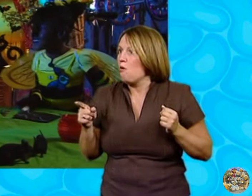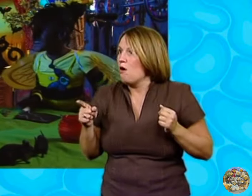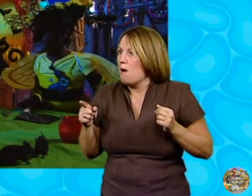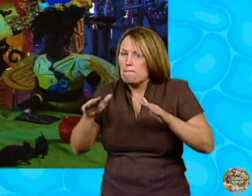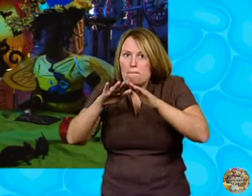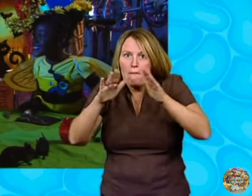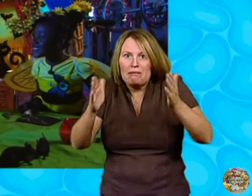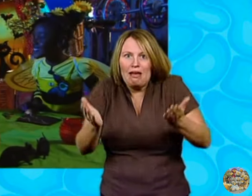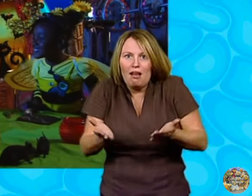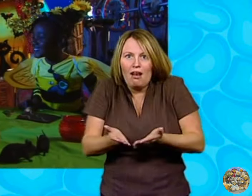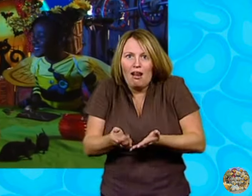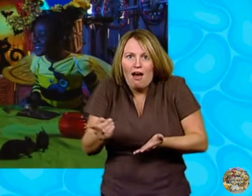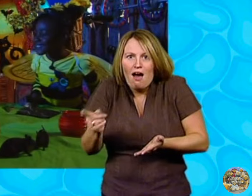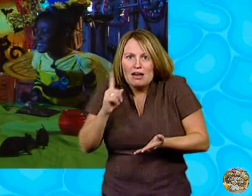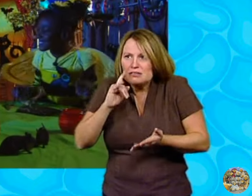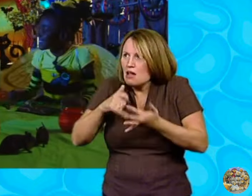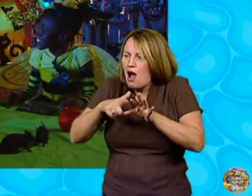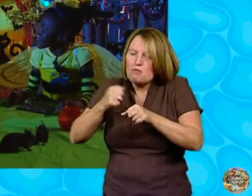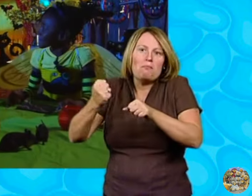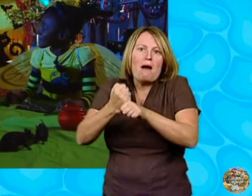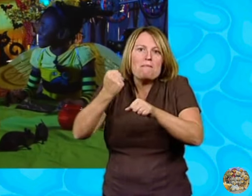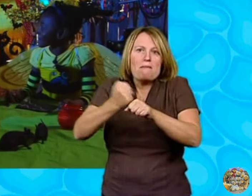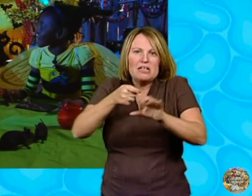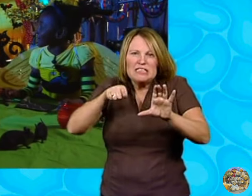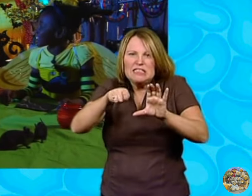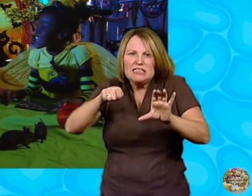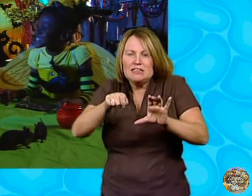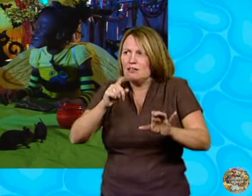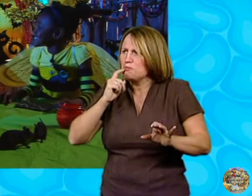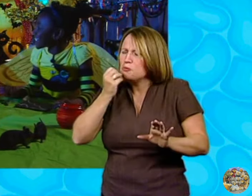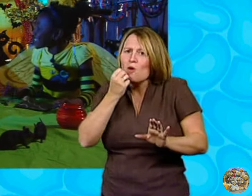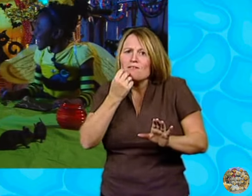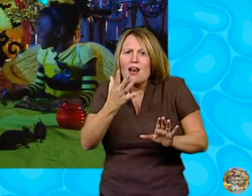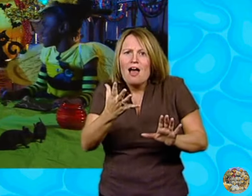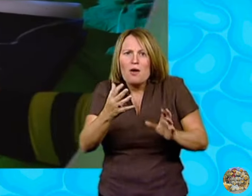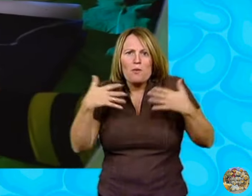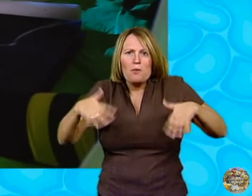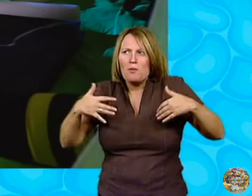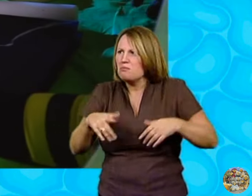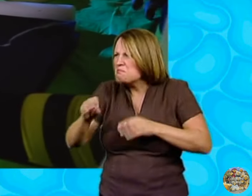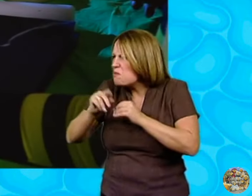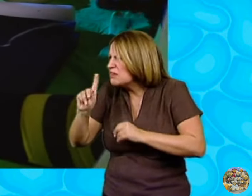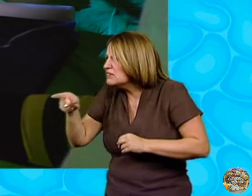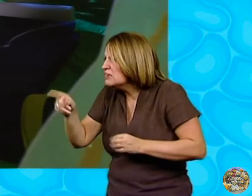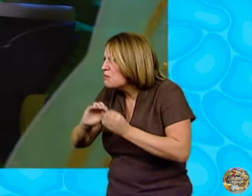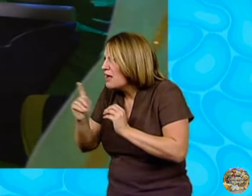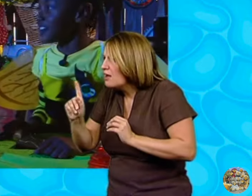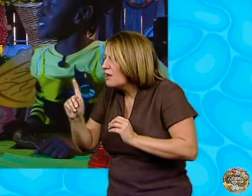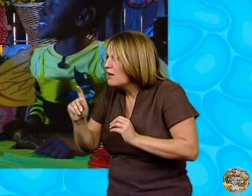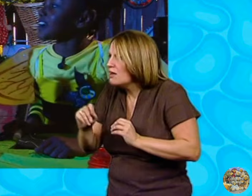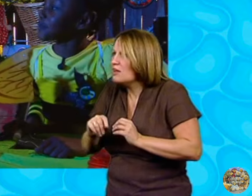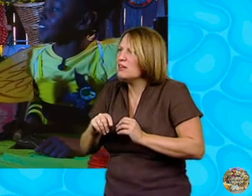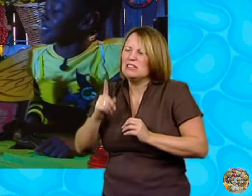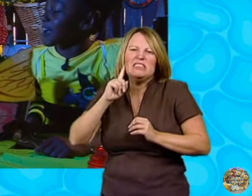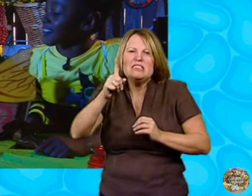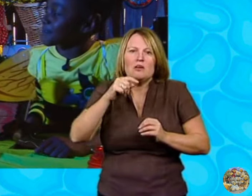Look, Skye's made a pumpkin lantern. Well, I thought we really should have one. That's great, Skye, thanks. And what are these decorations you're making? Well, you